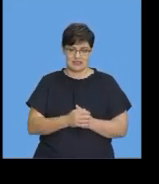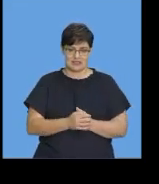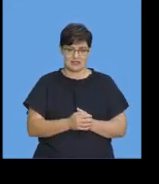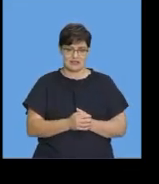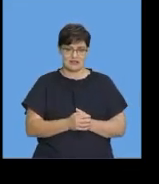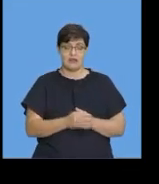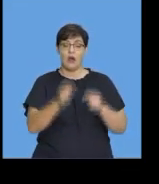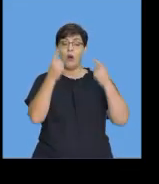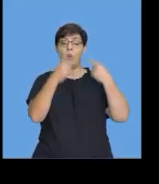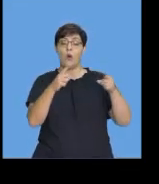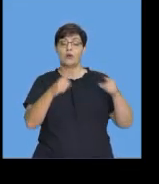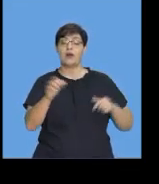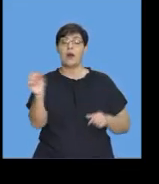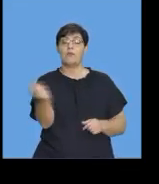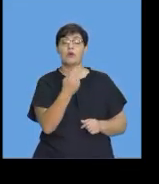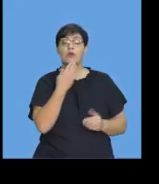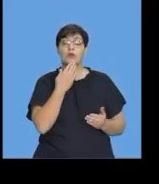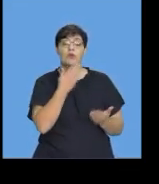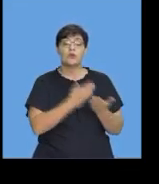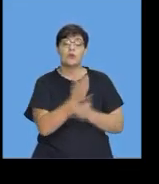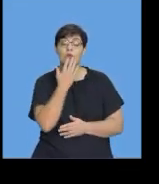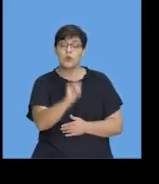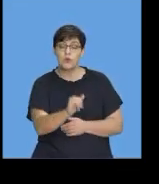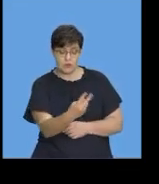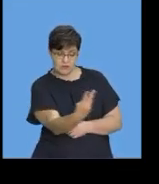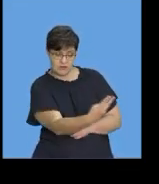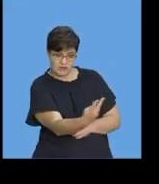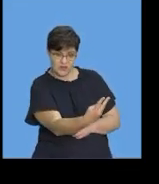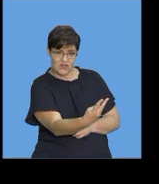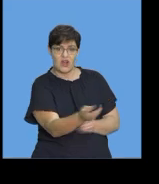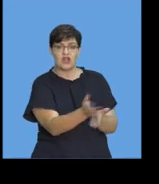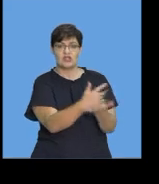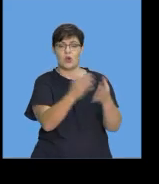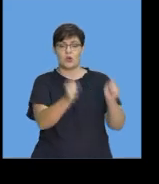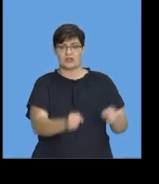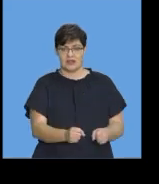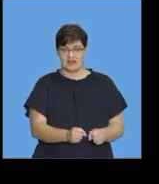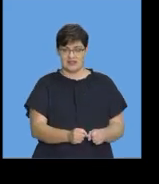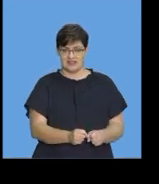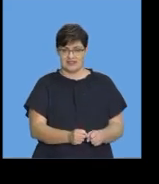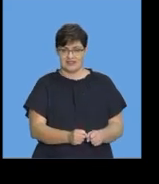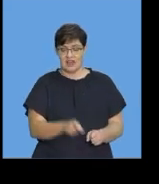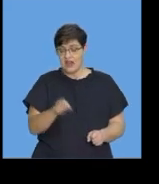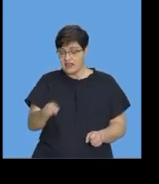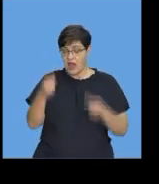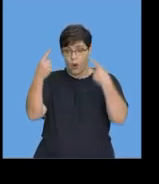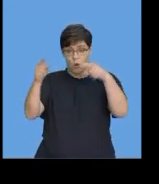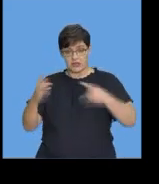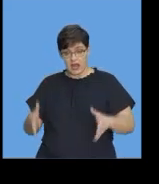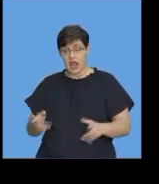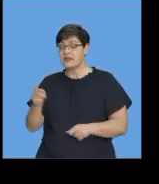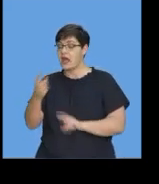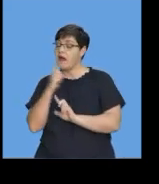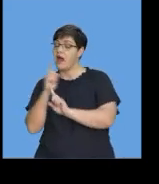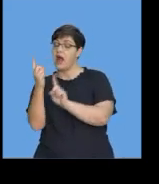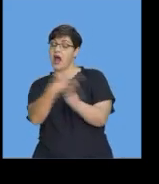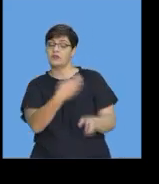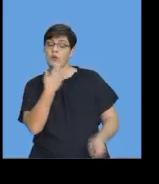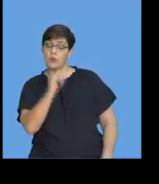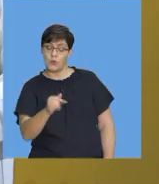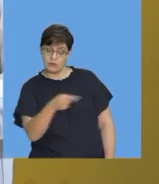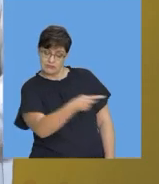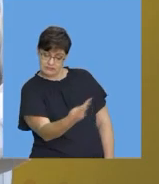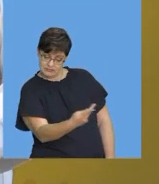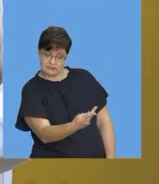by shareholders, right? And who are they answerable to? Obviously, they are answerable to the